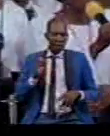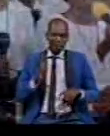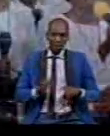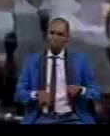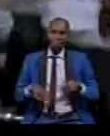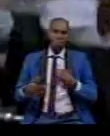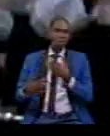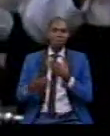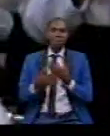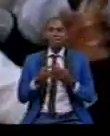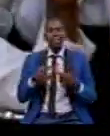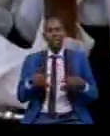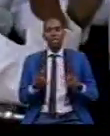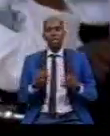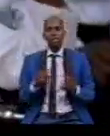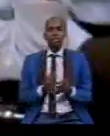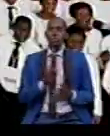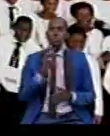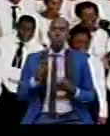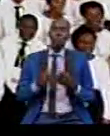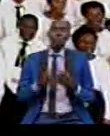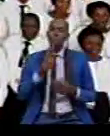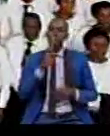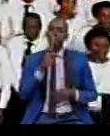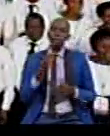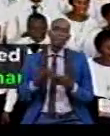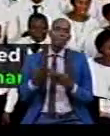to stand in the decision you have taken.